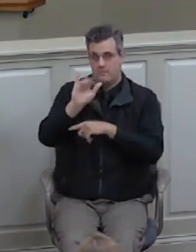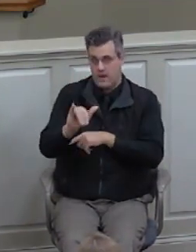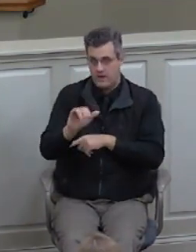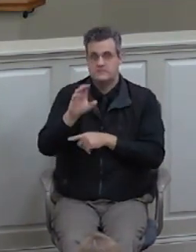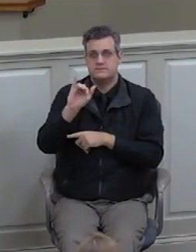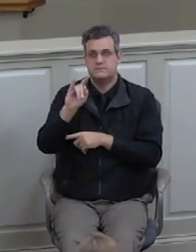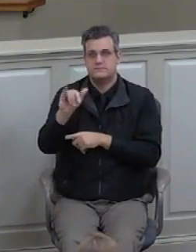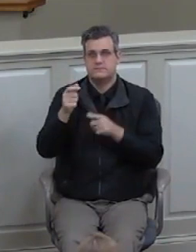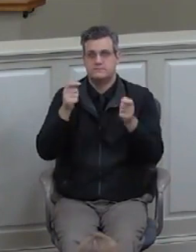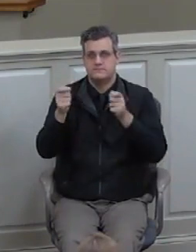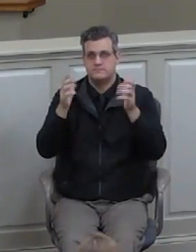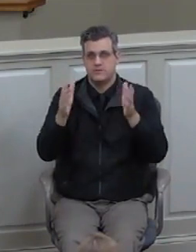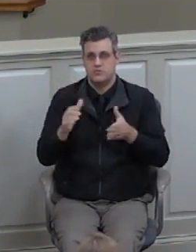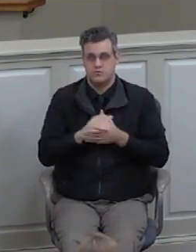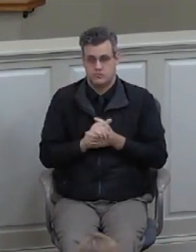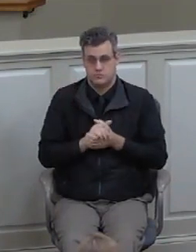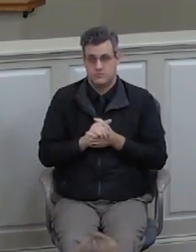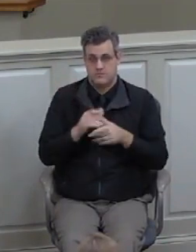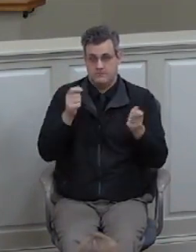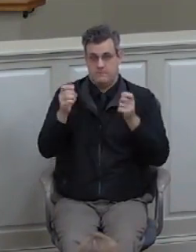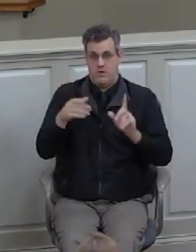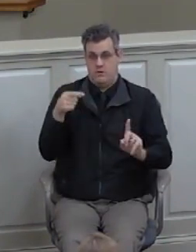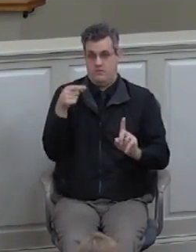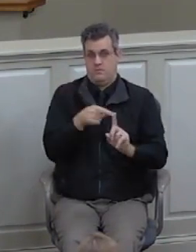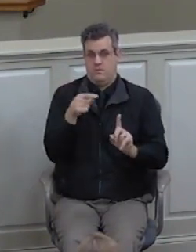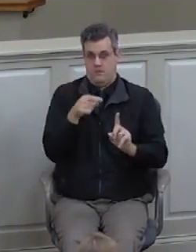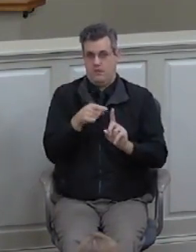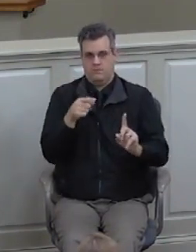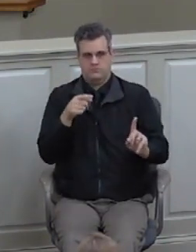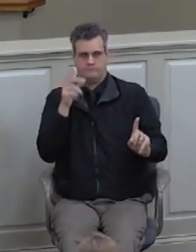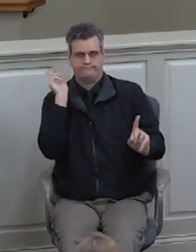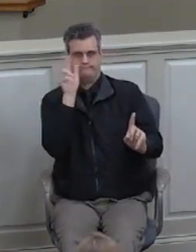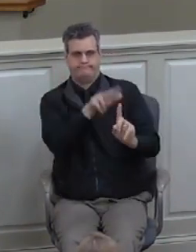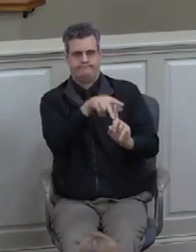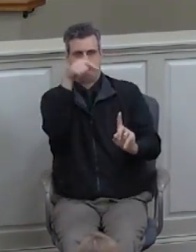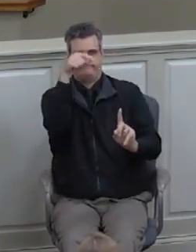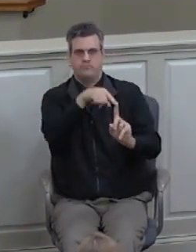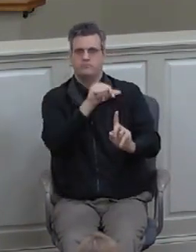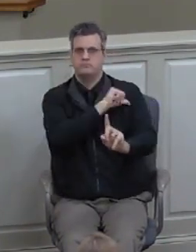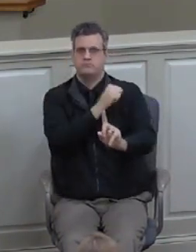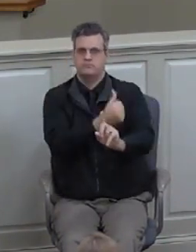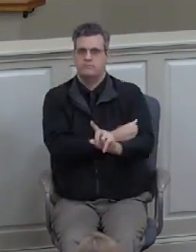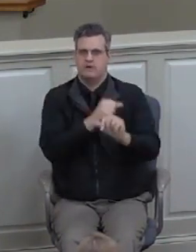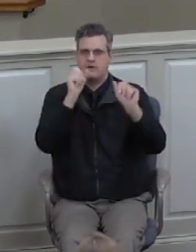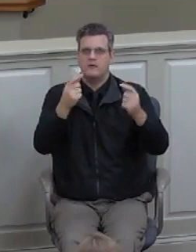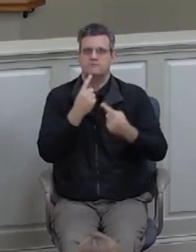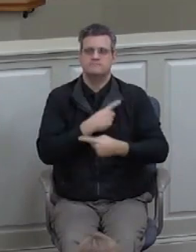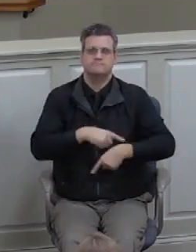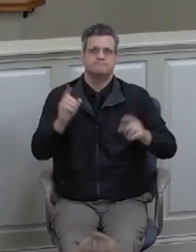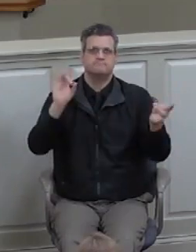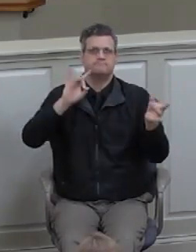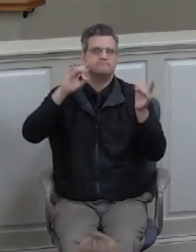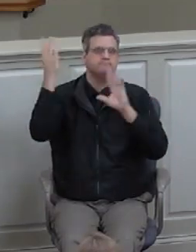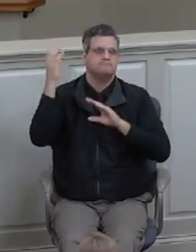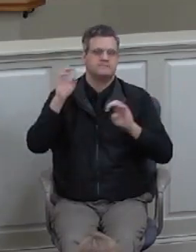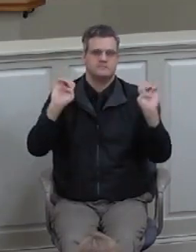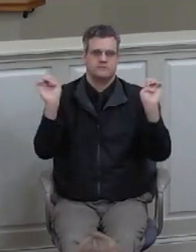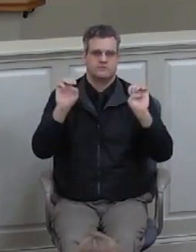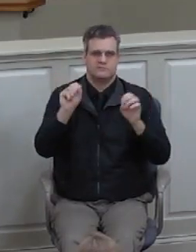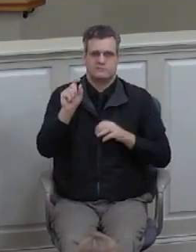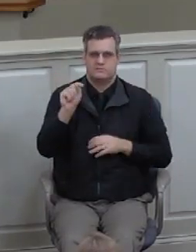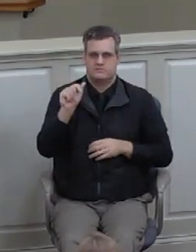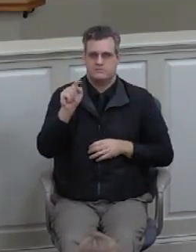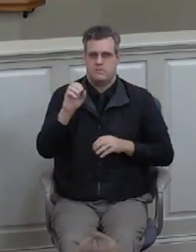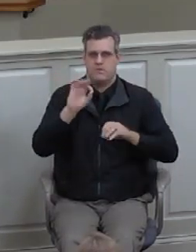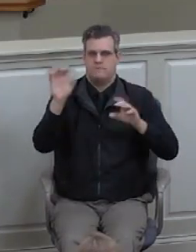manager. The city manager is specifically designated and authorized to declare a catastrophe or state of emergency